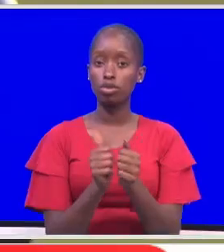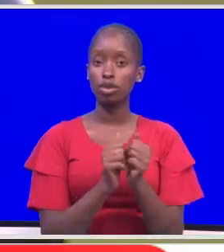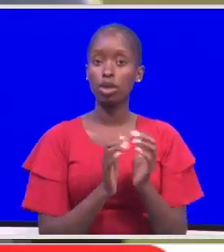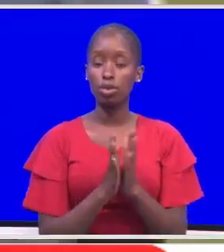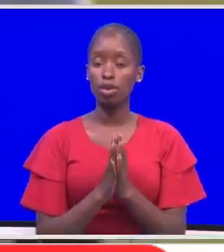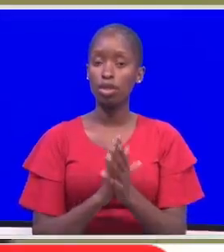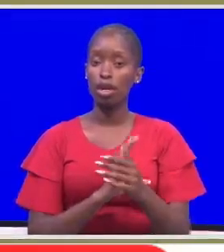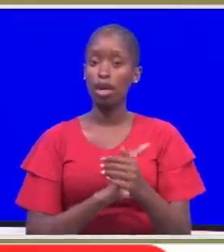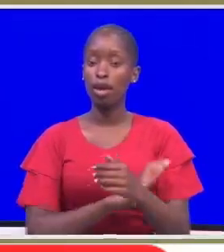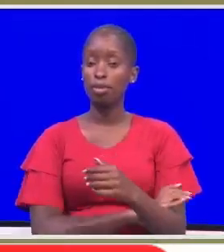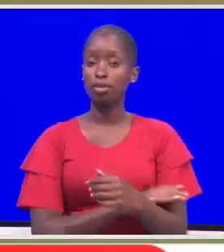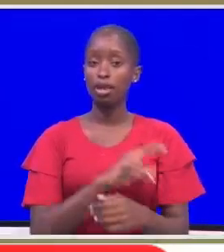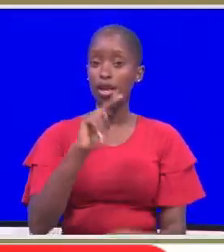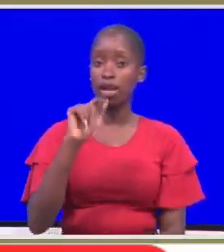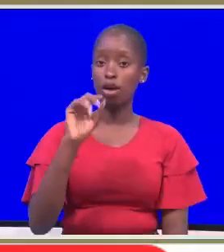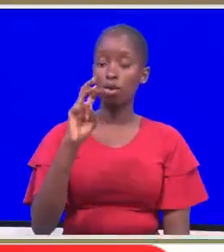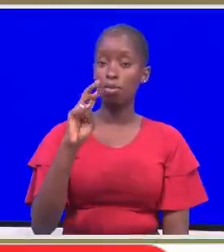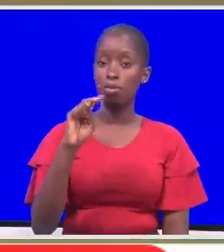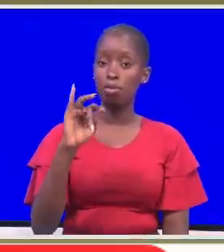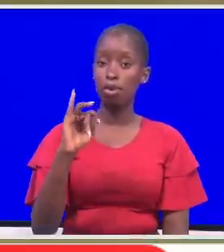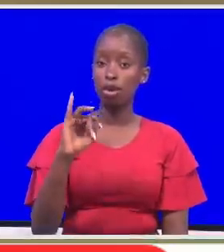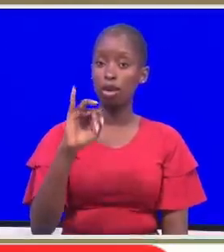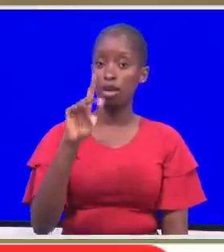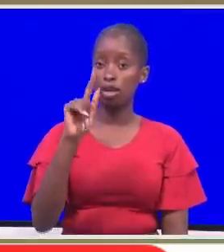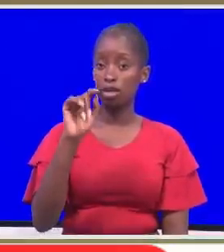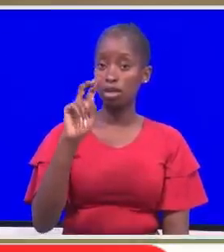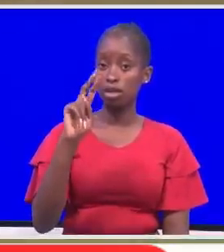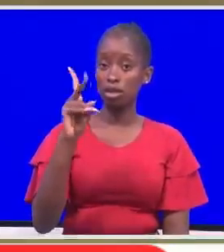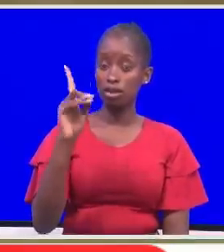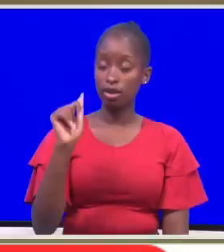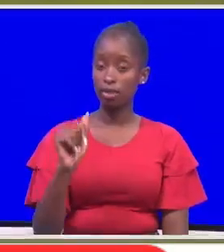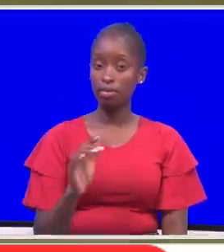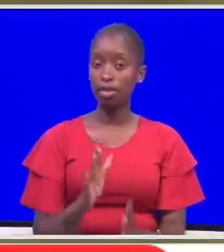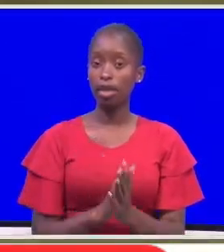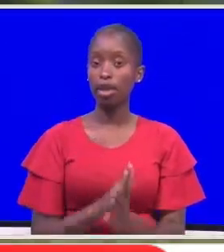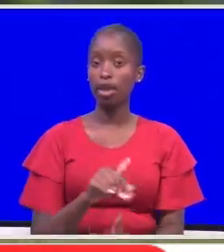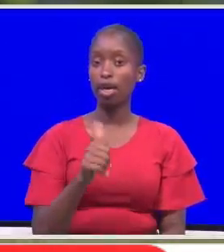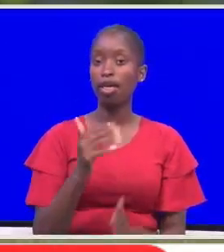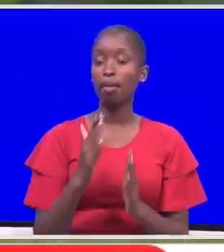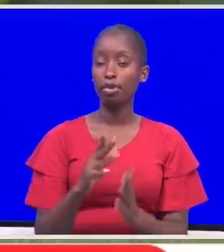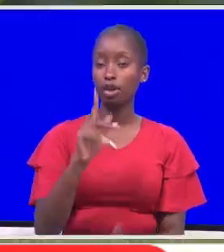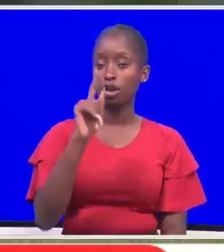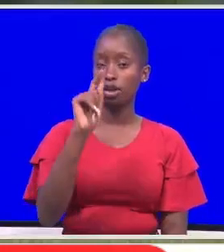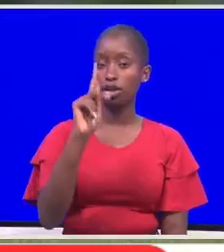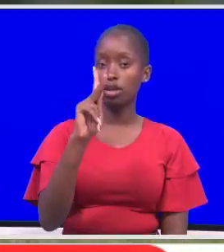Wafula, Jackie Walters, teenager Chanel Wangare, and Kelly Gashaga.